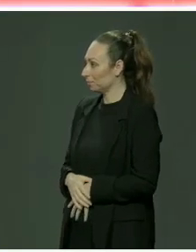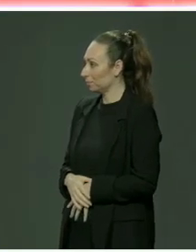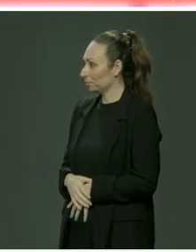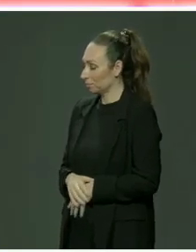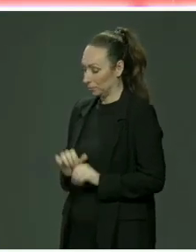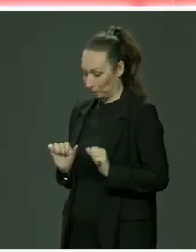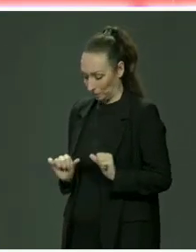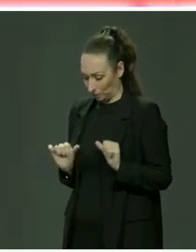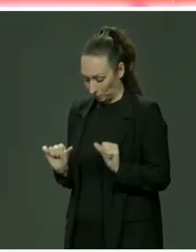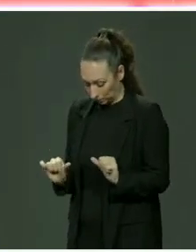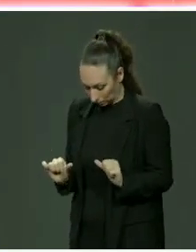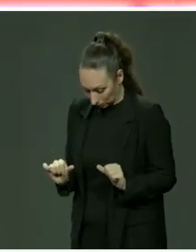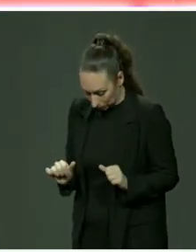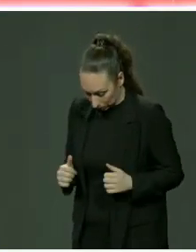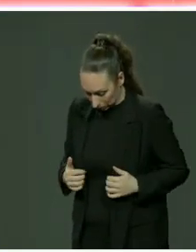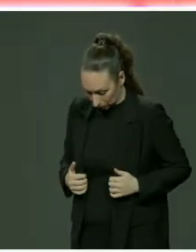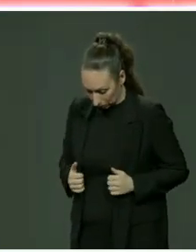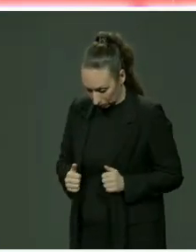right.